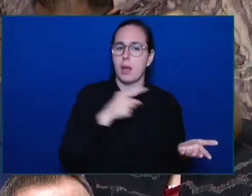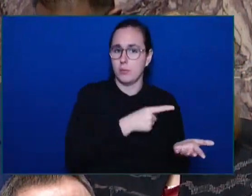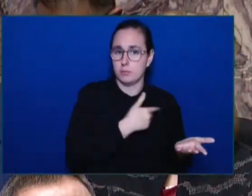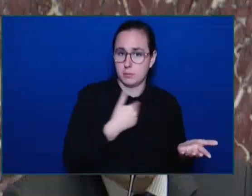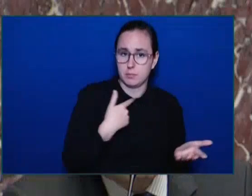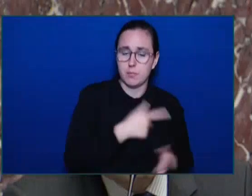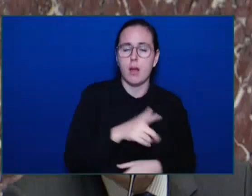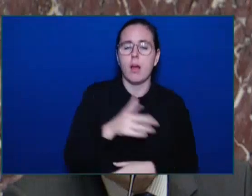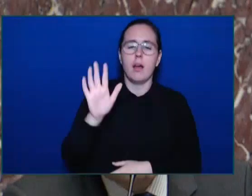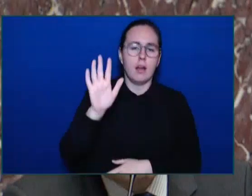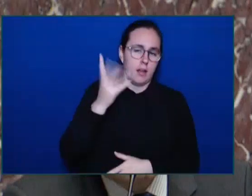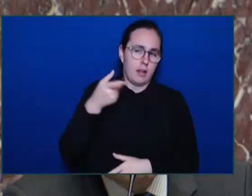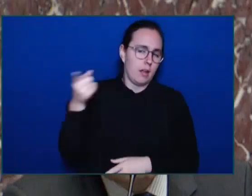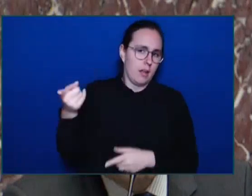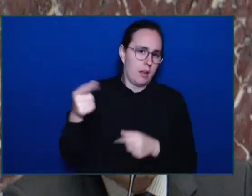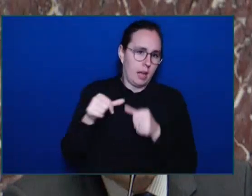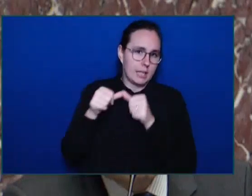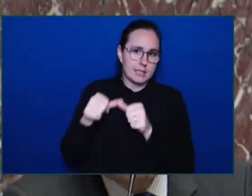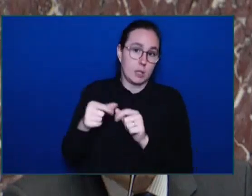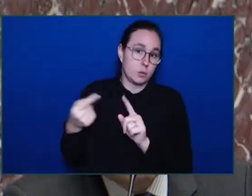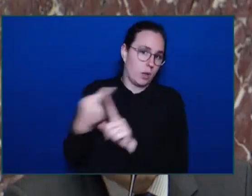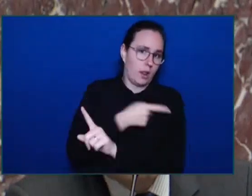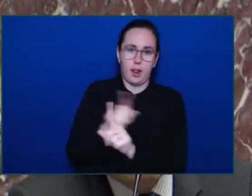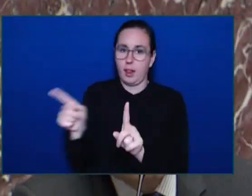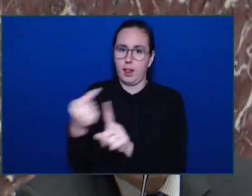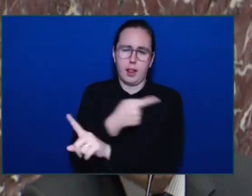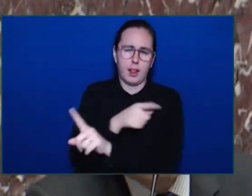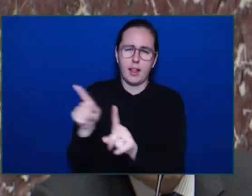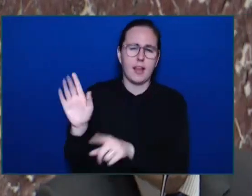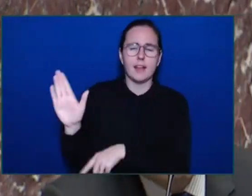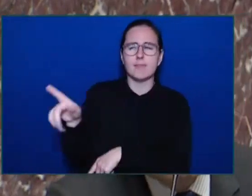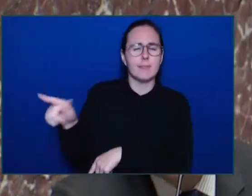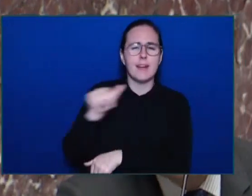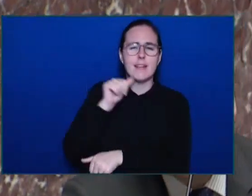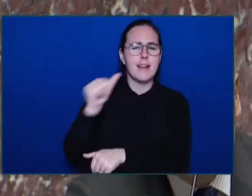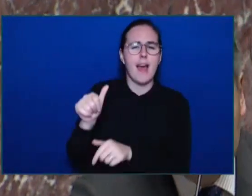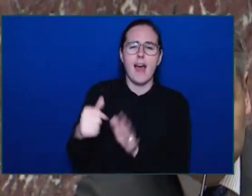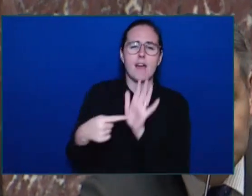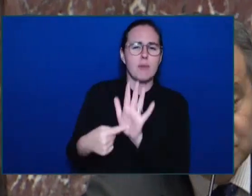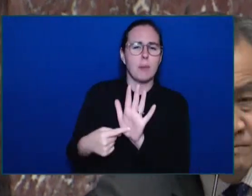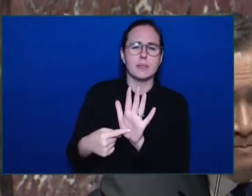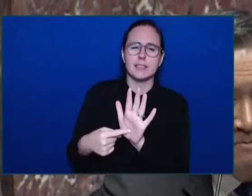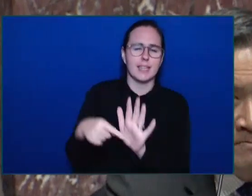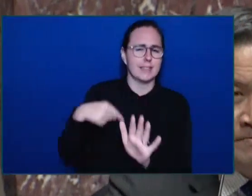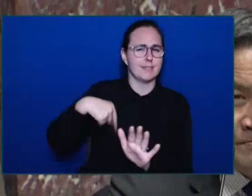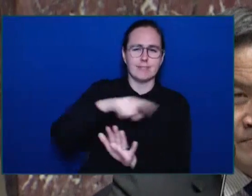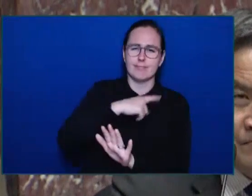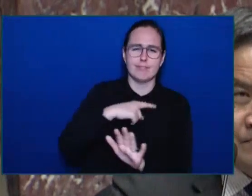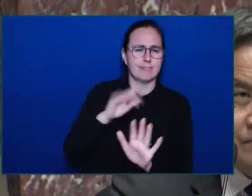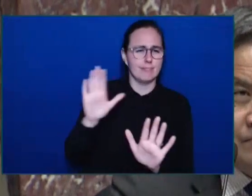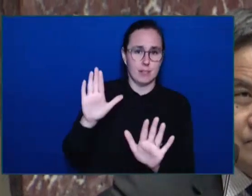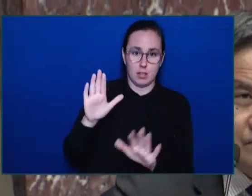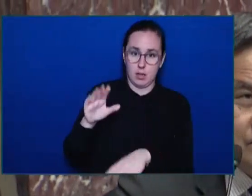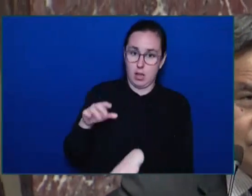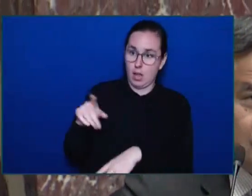were guardrails that were expected to be in place, and this government has failed abysmally to put them in place.